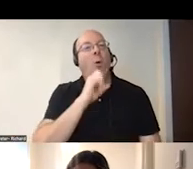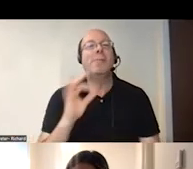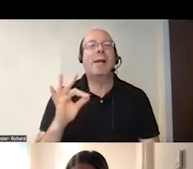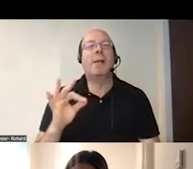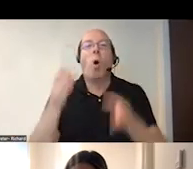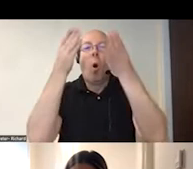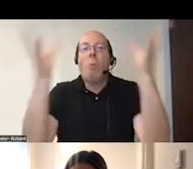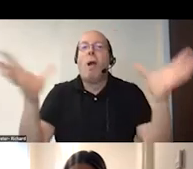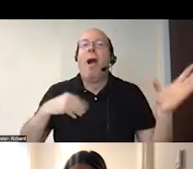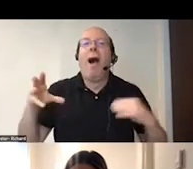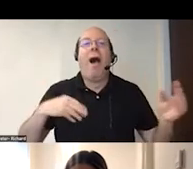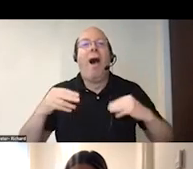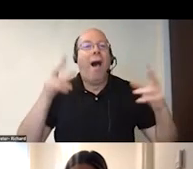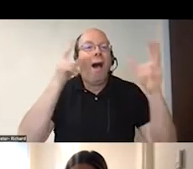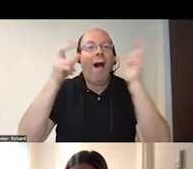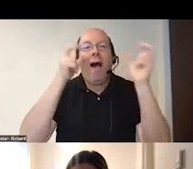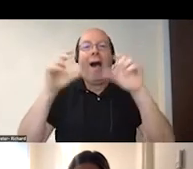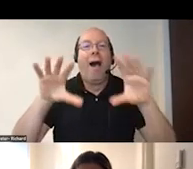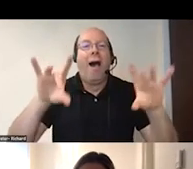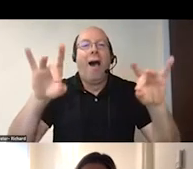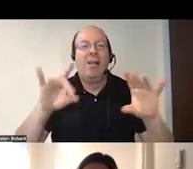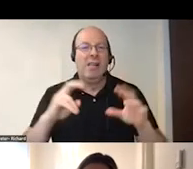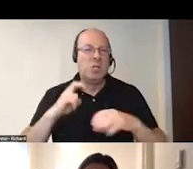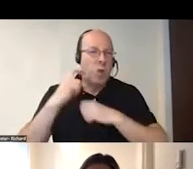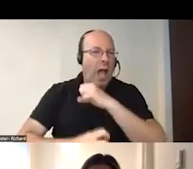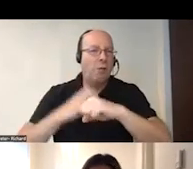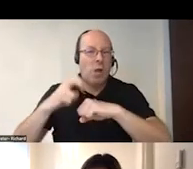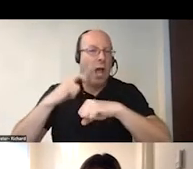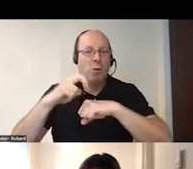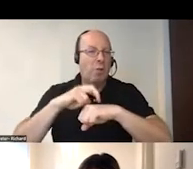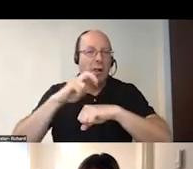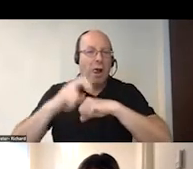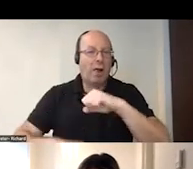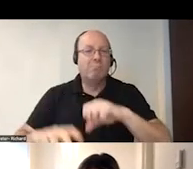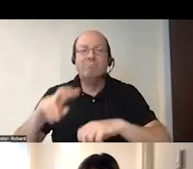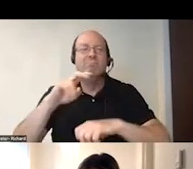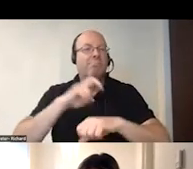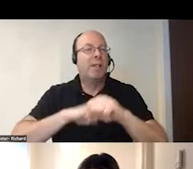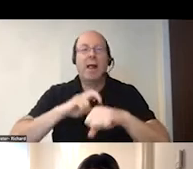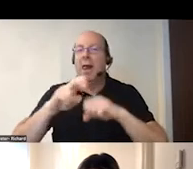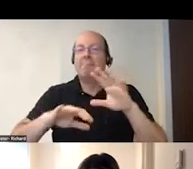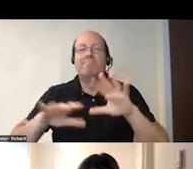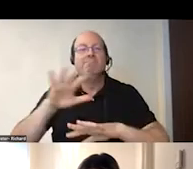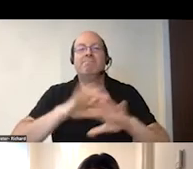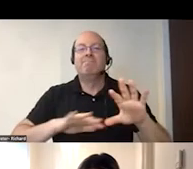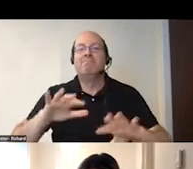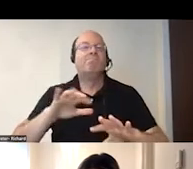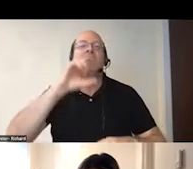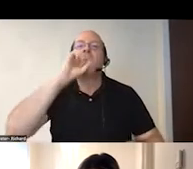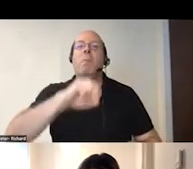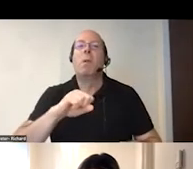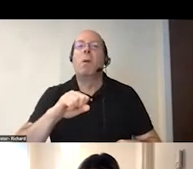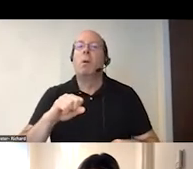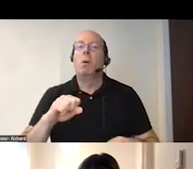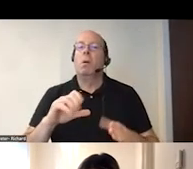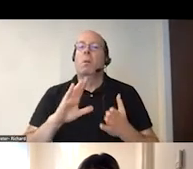to everything. And so I just started traveling like crazy. And what ended up happening was I loved it so much that I ended up